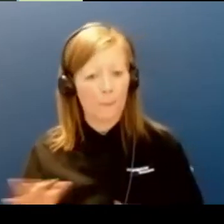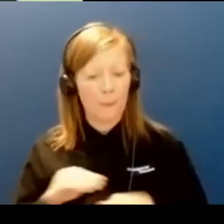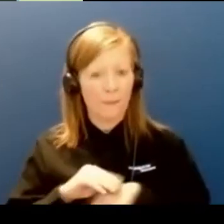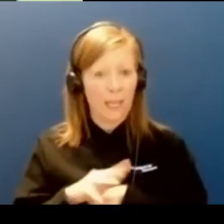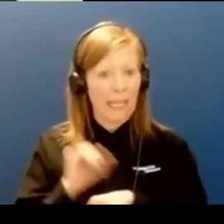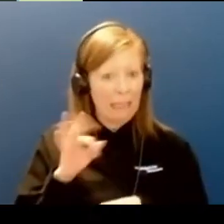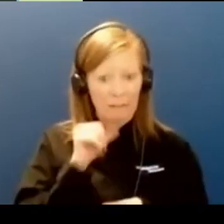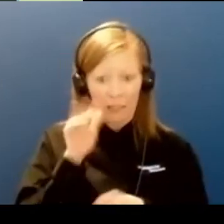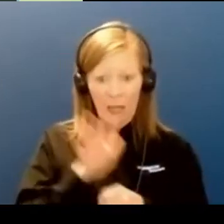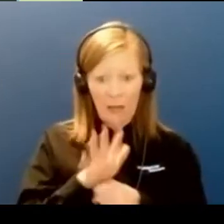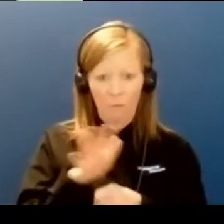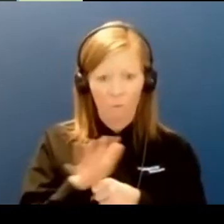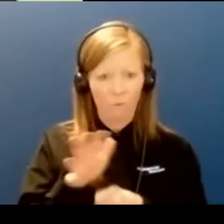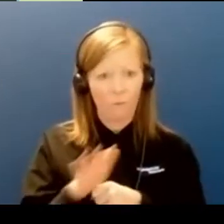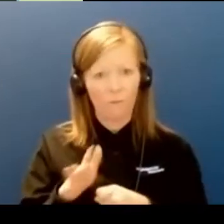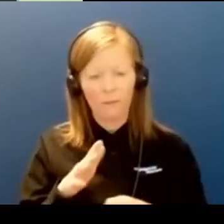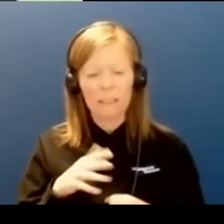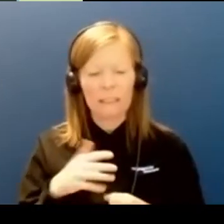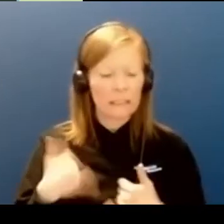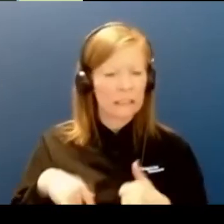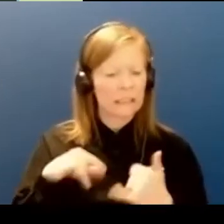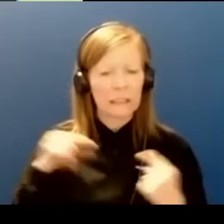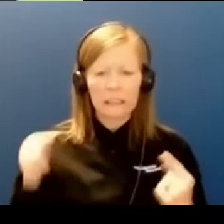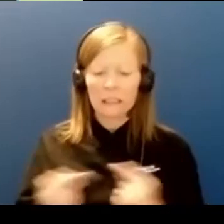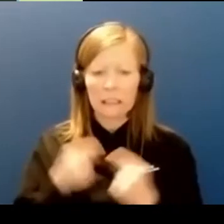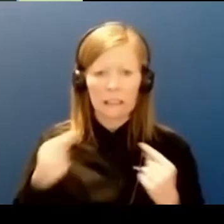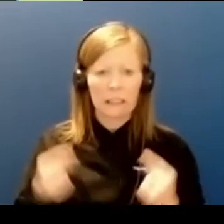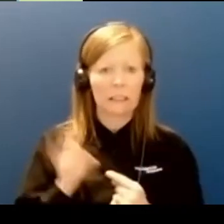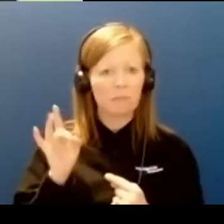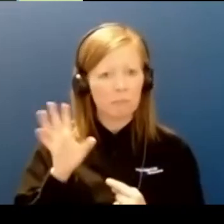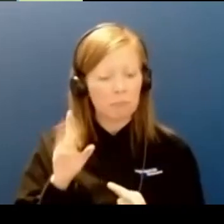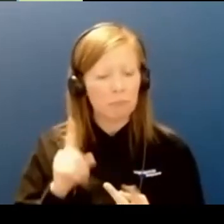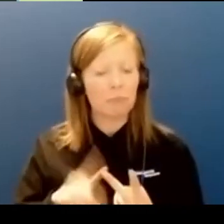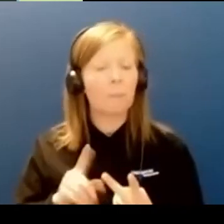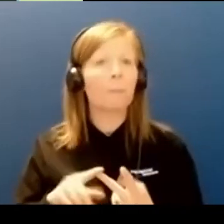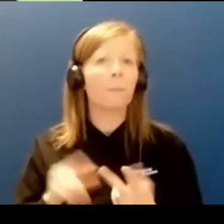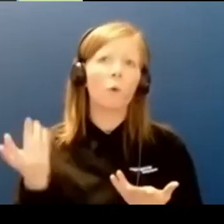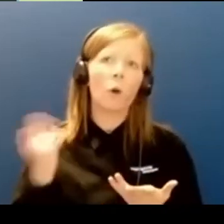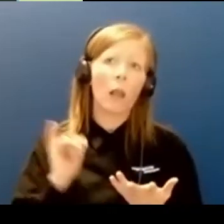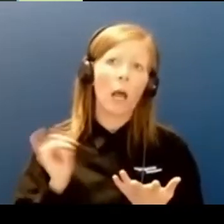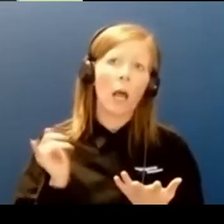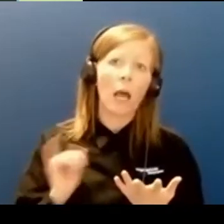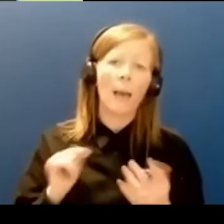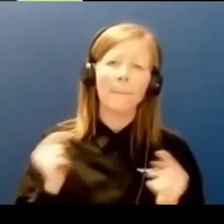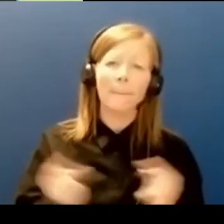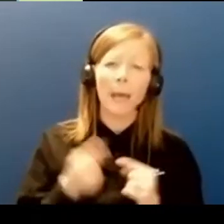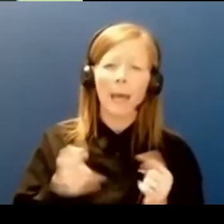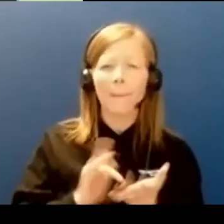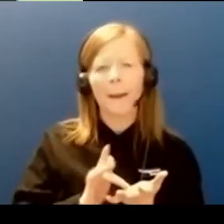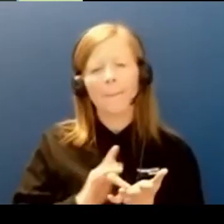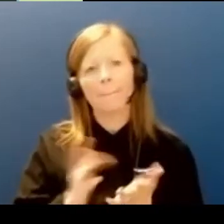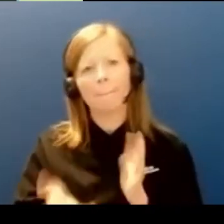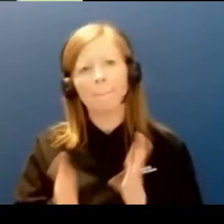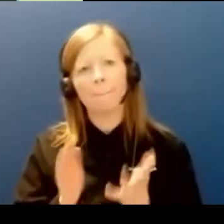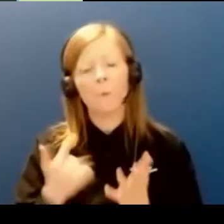enough, as far as pain medications, we would